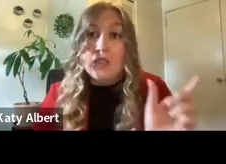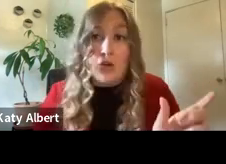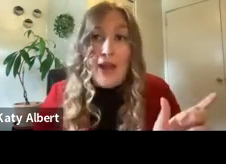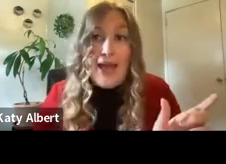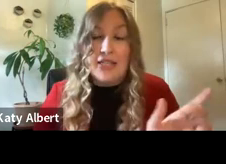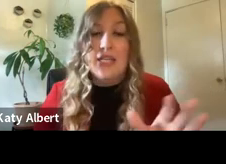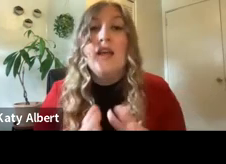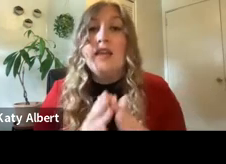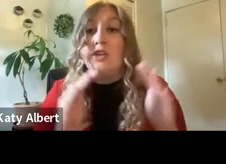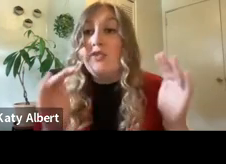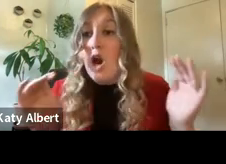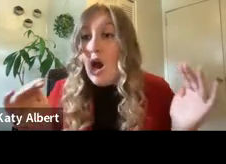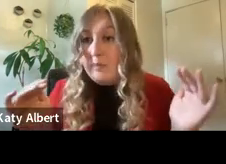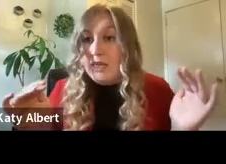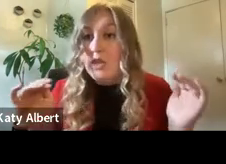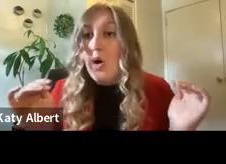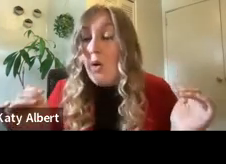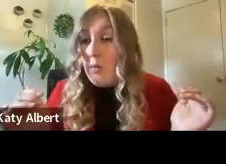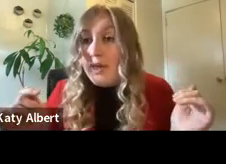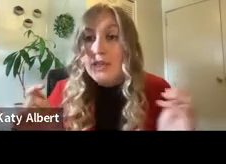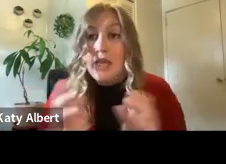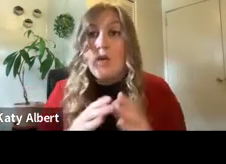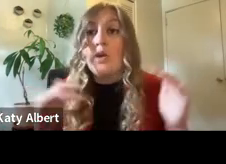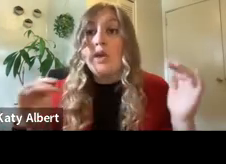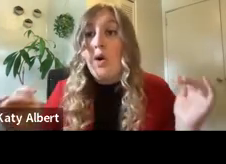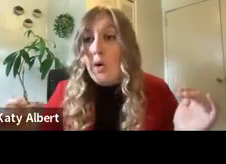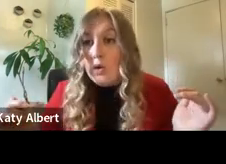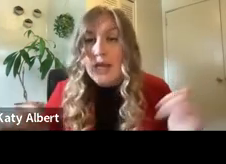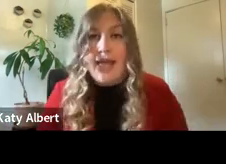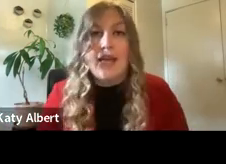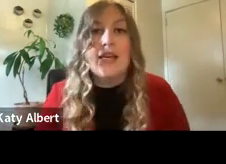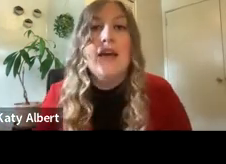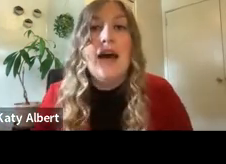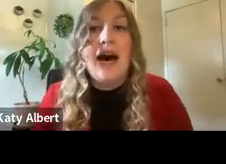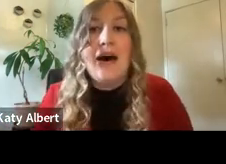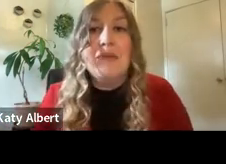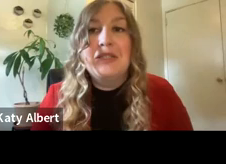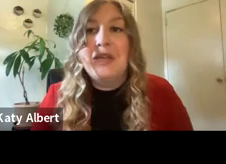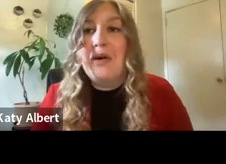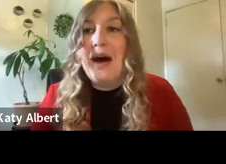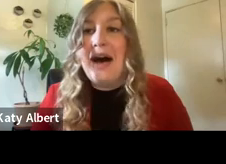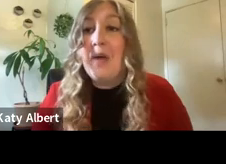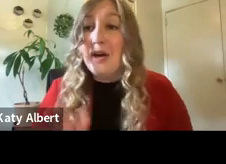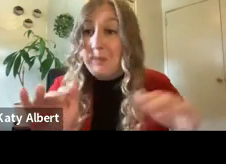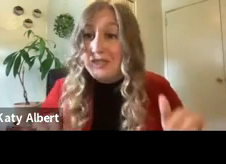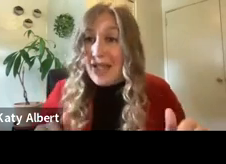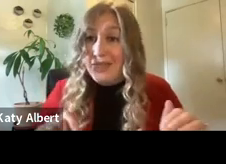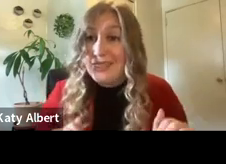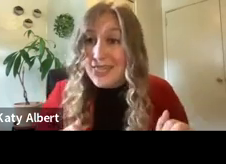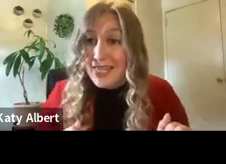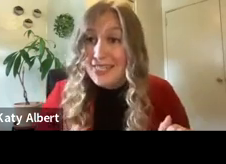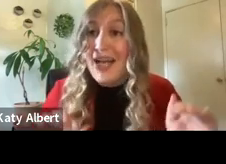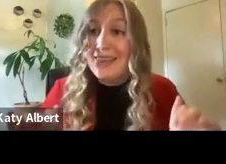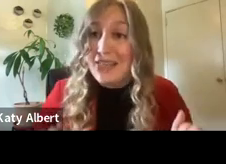bit.ly is correct, that you've copied the whole bit.ly or the whole link. So I will put down